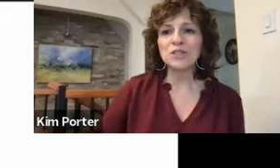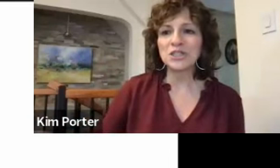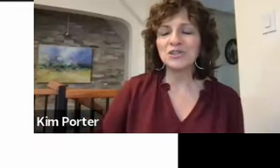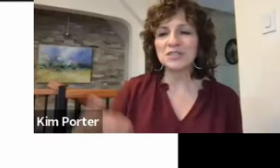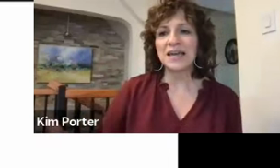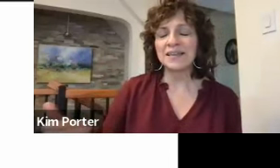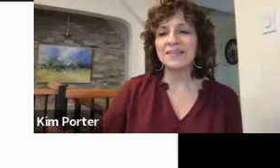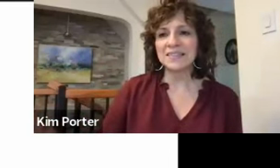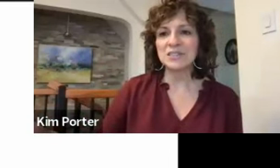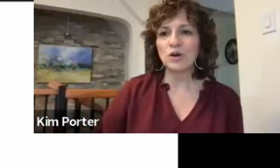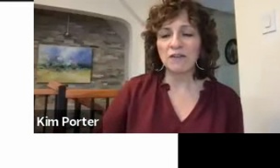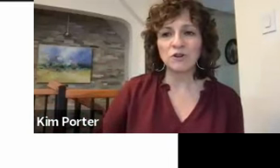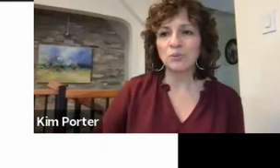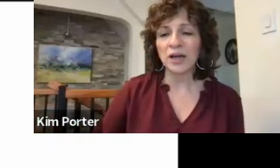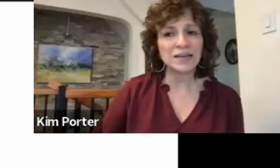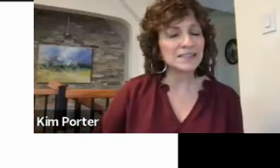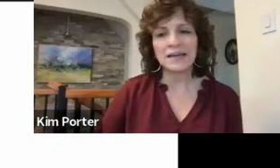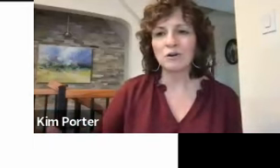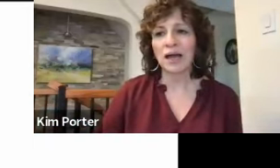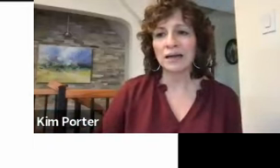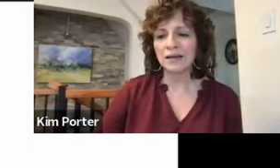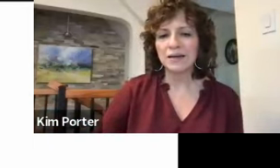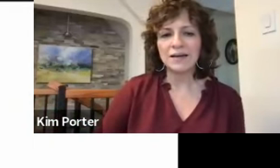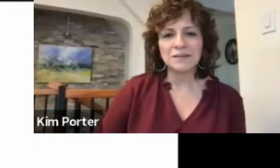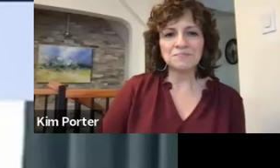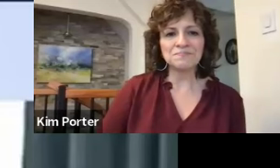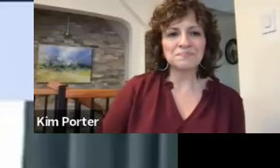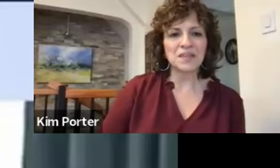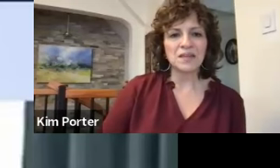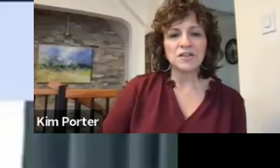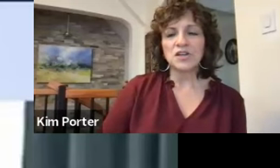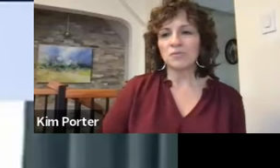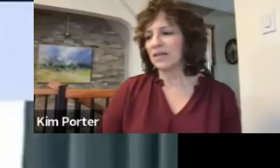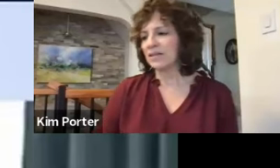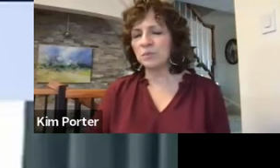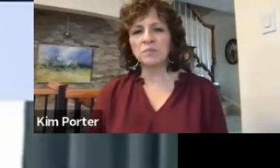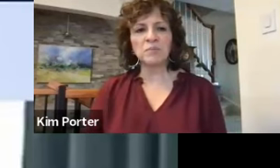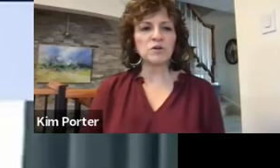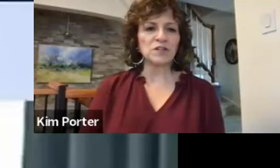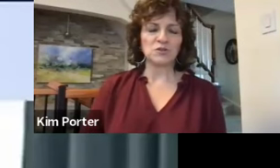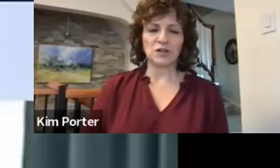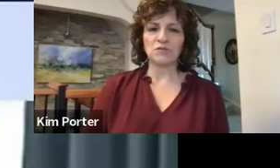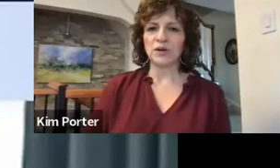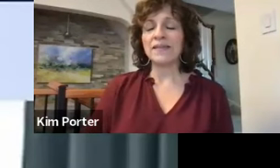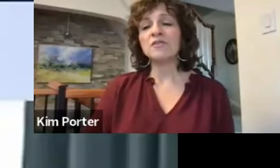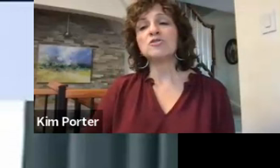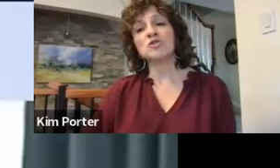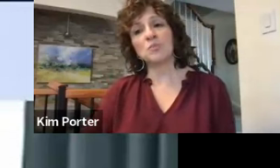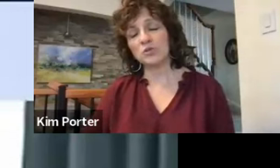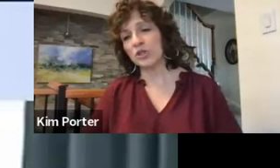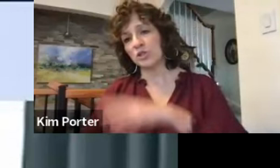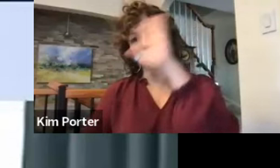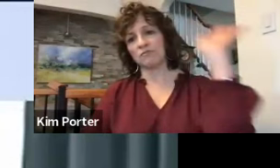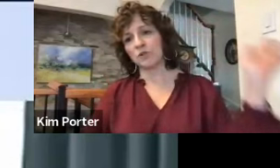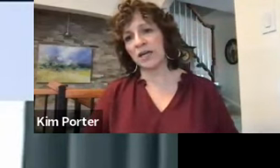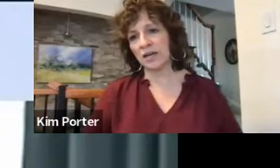them permission. You're saying that this is okay for your brain. It's not okay. So a little bit about motivational interviewing, and there is so